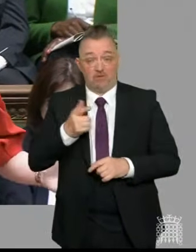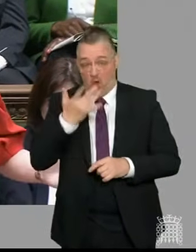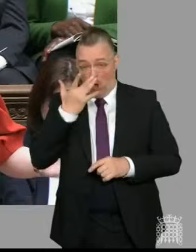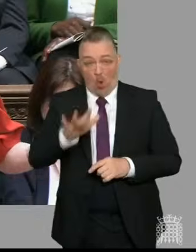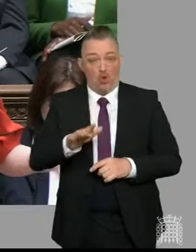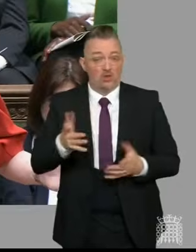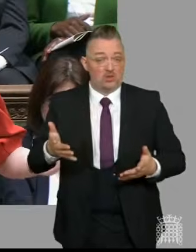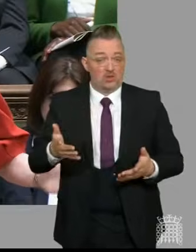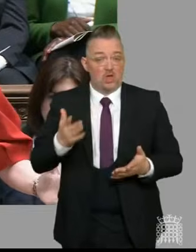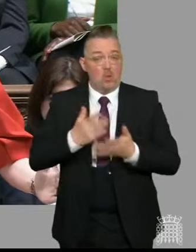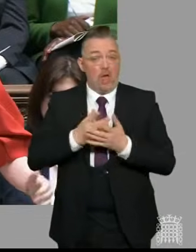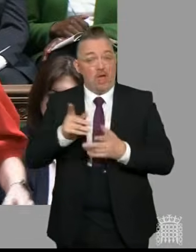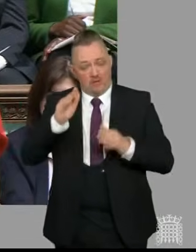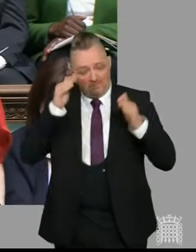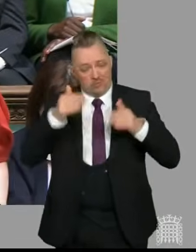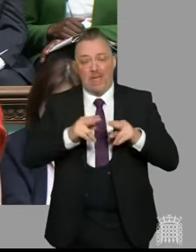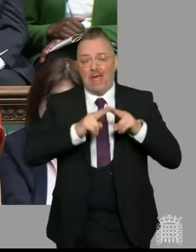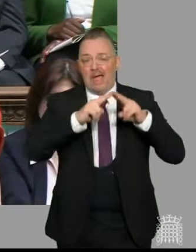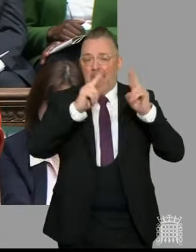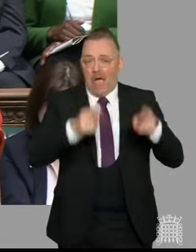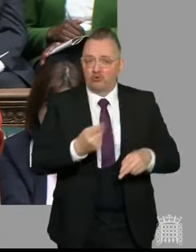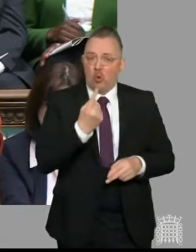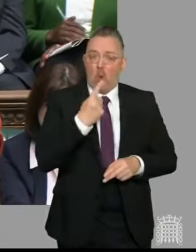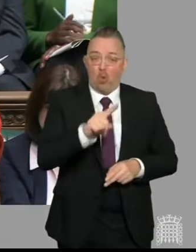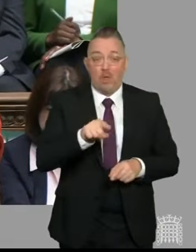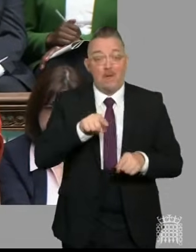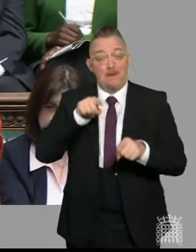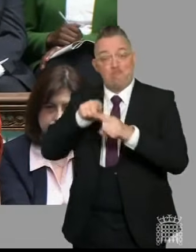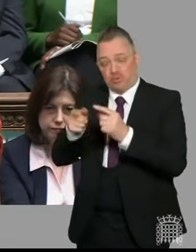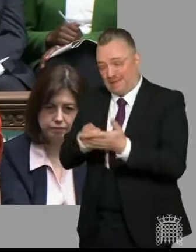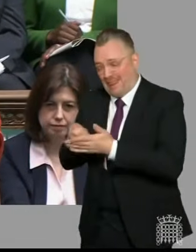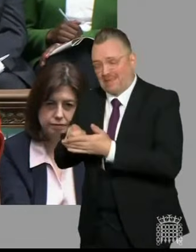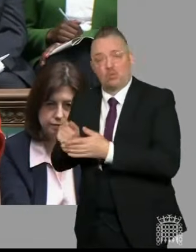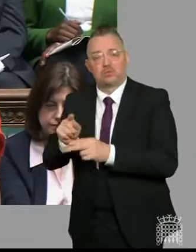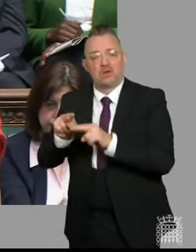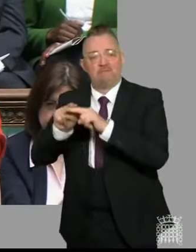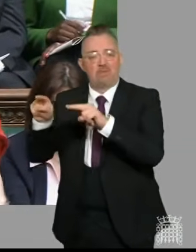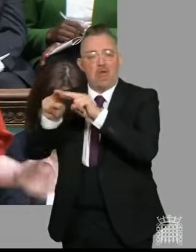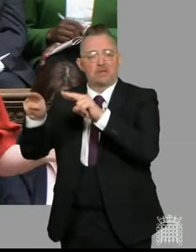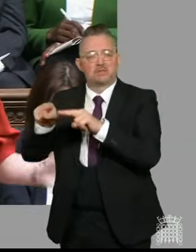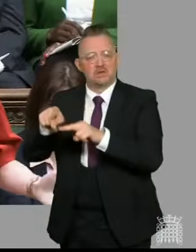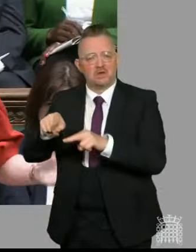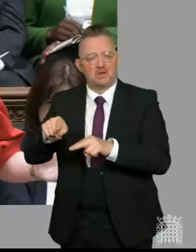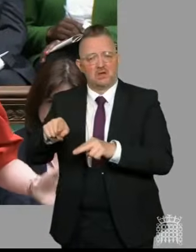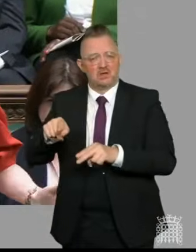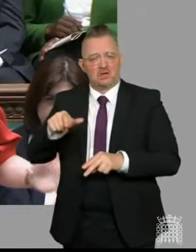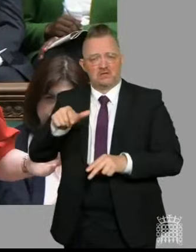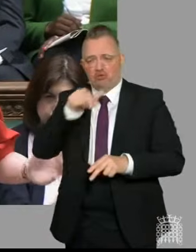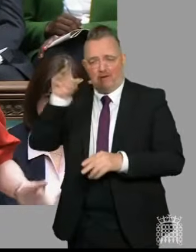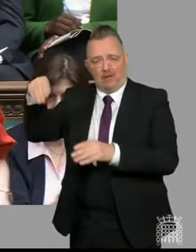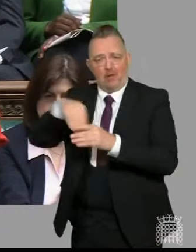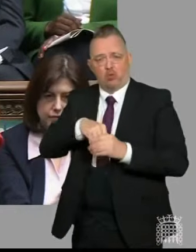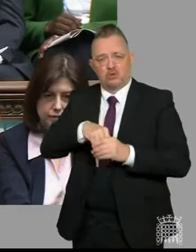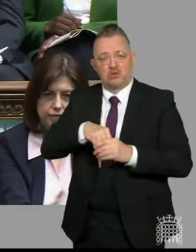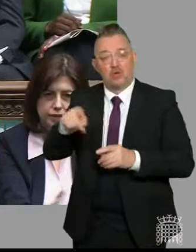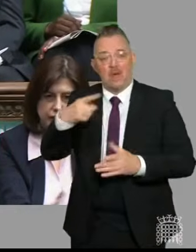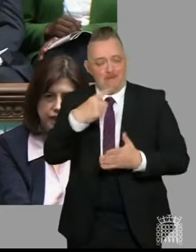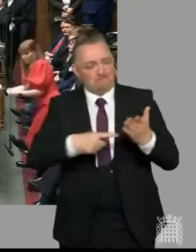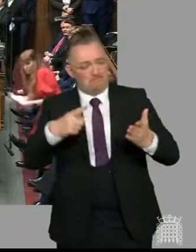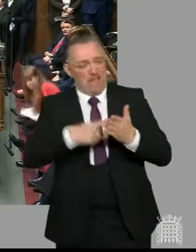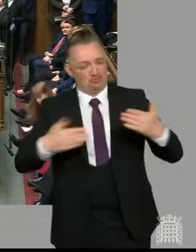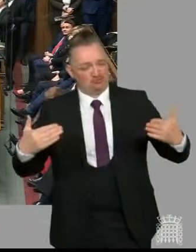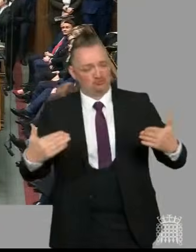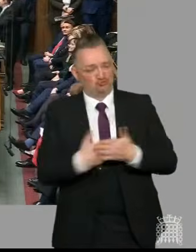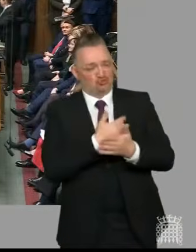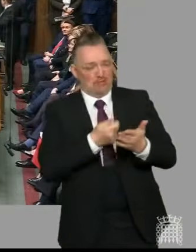of leaseholds are in flats. What's the point on a ban on new leaseholds if it won't apply to flats?